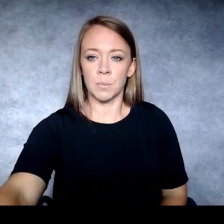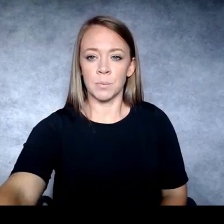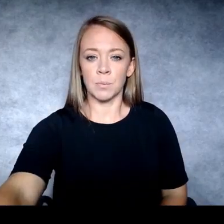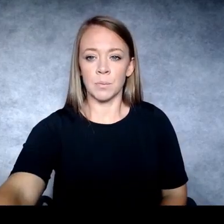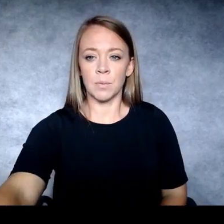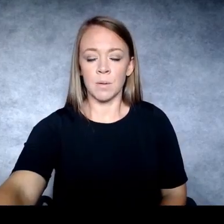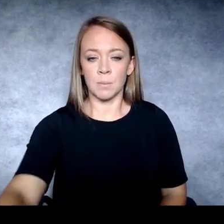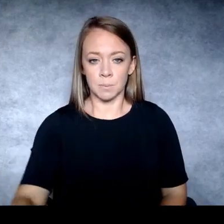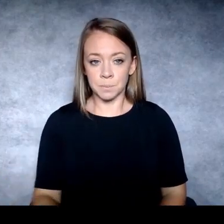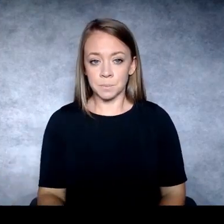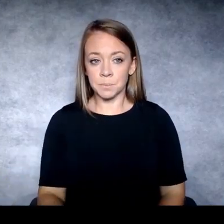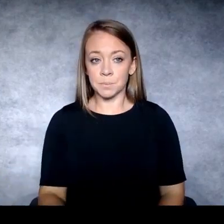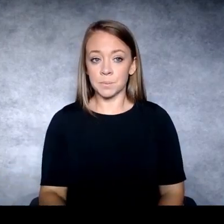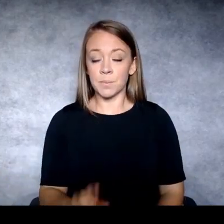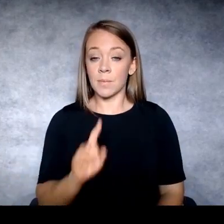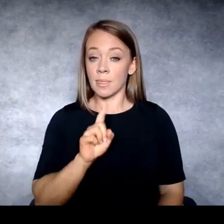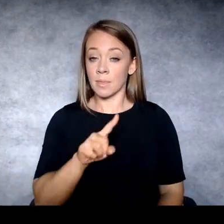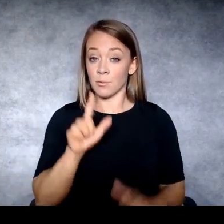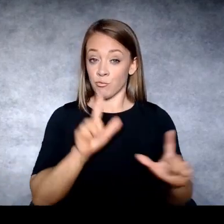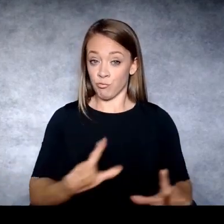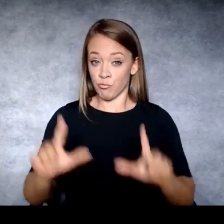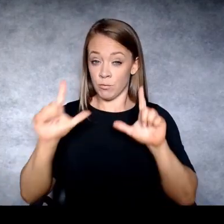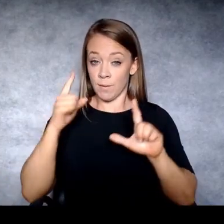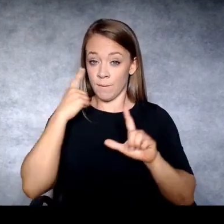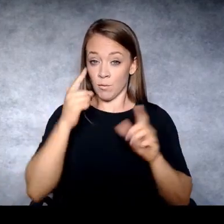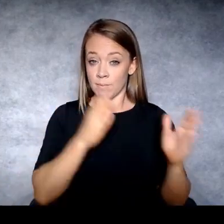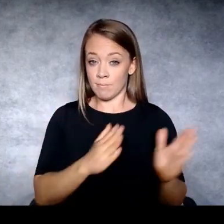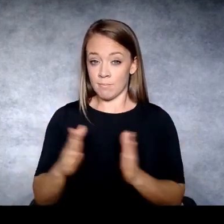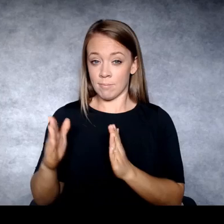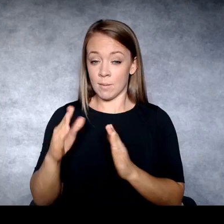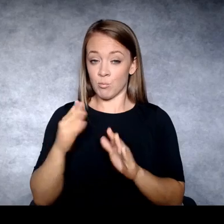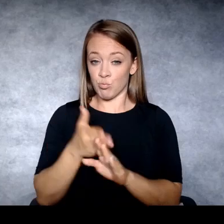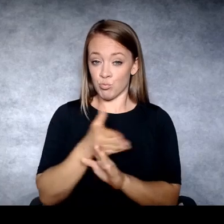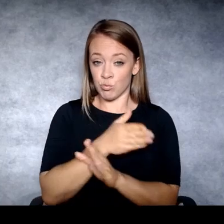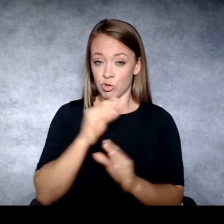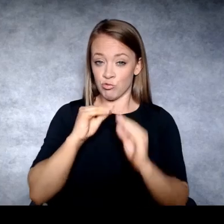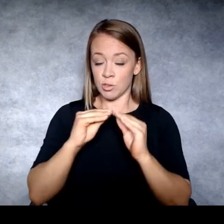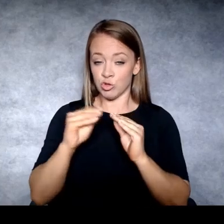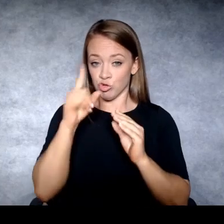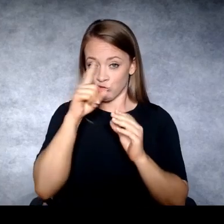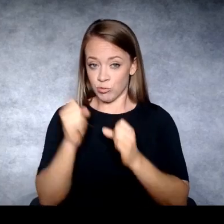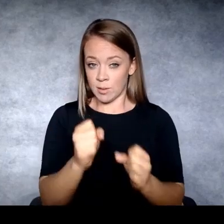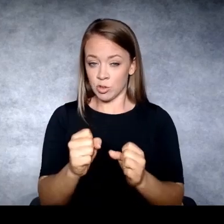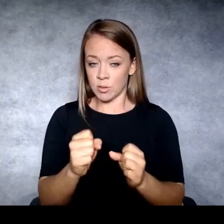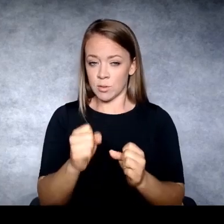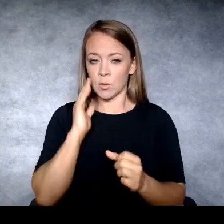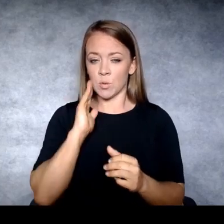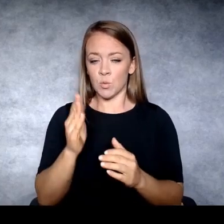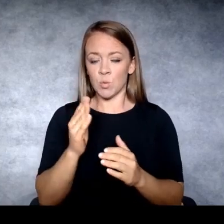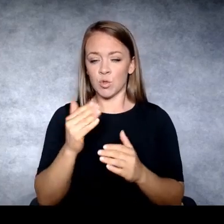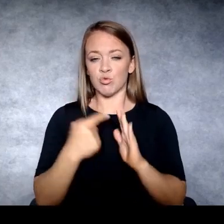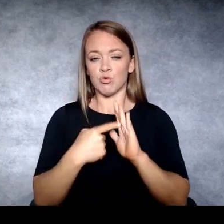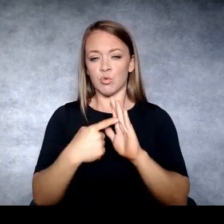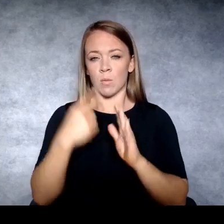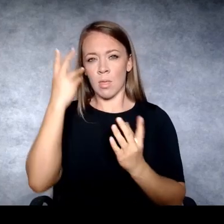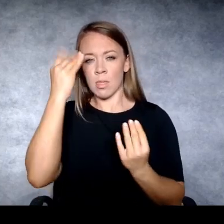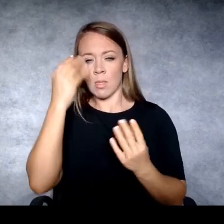This framework for planning pre-correction strategies from the IRIS Center guides us through a thought process for